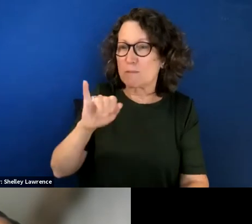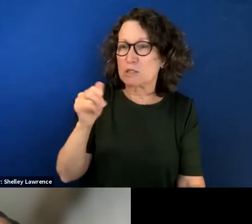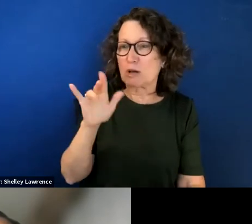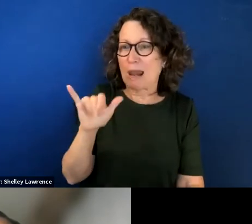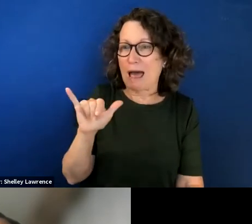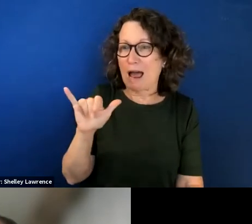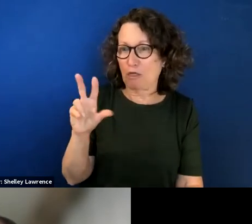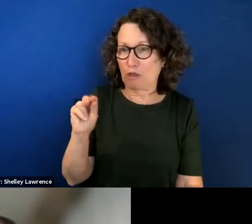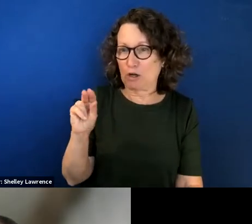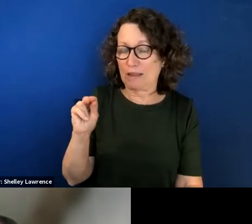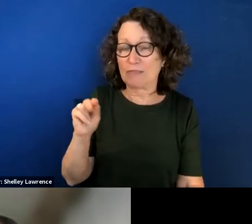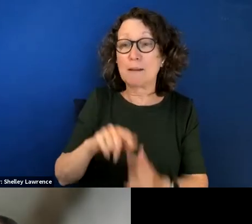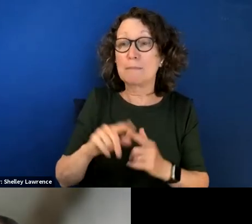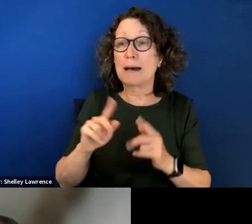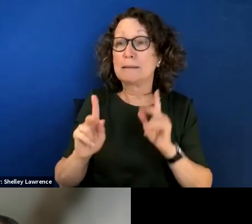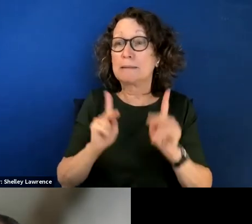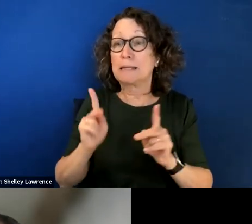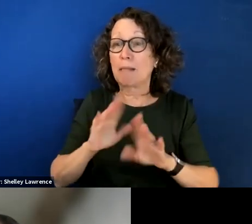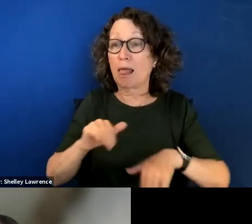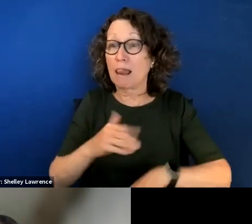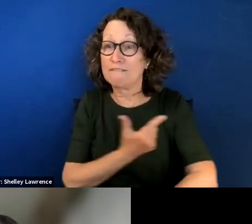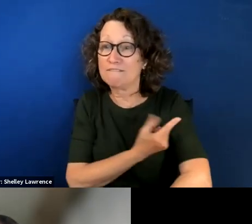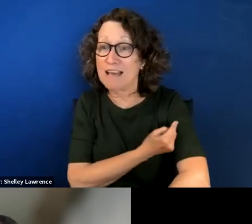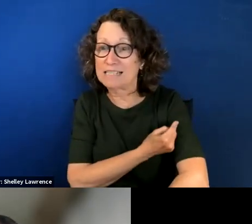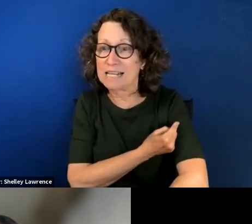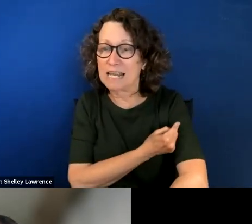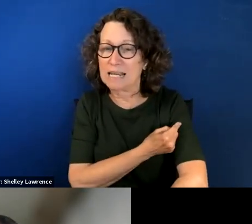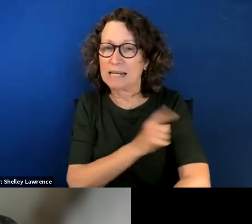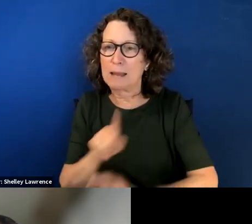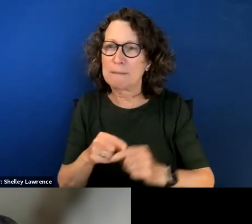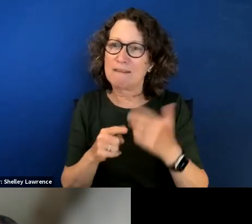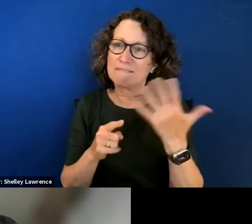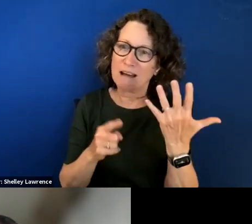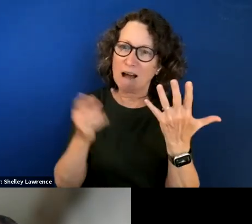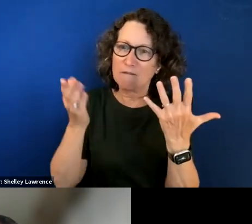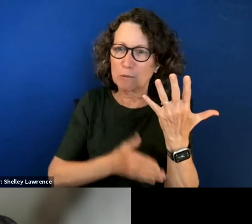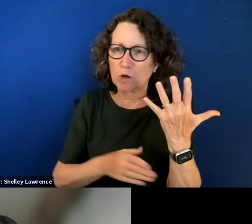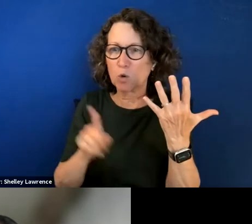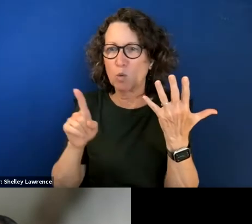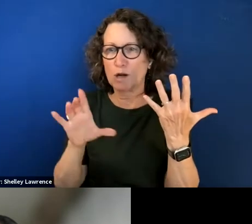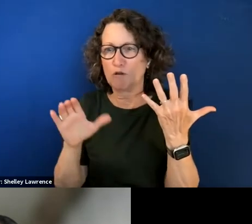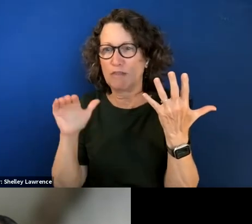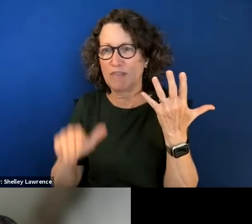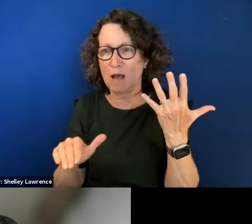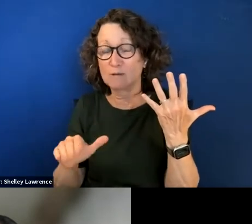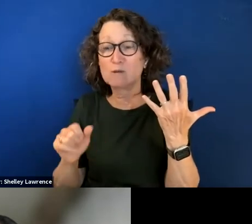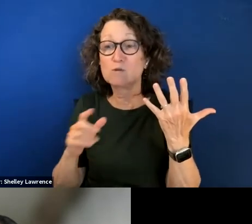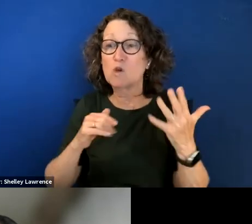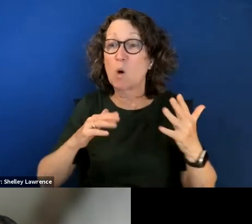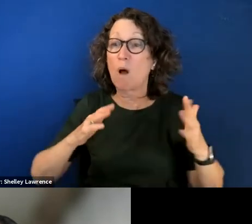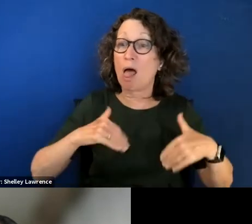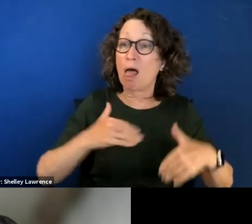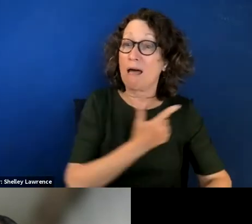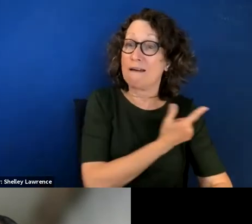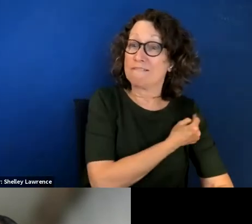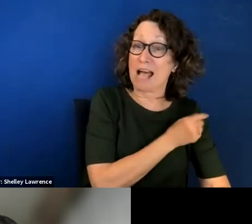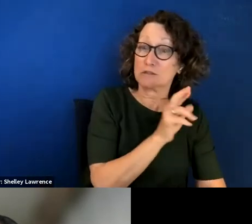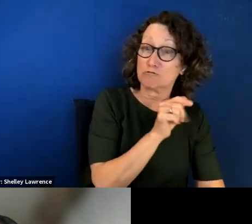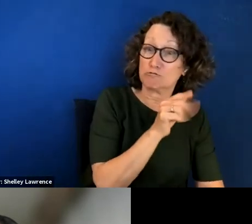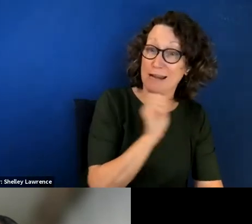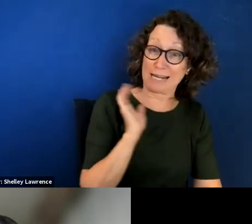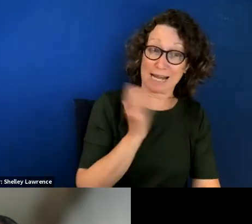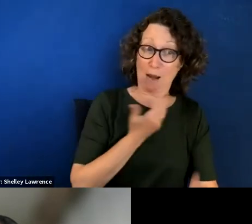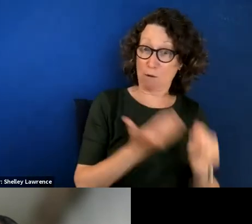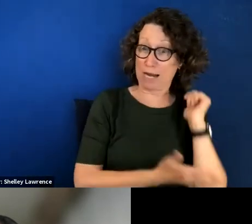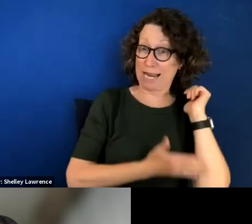the unvaccinated rate is about 5 per 100,000. So the unvaccinated COVID rate in our